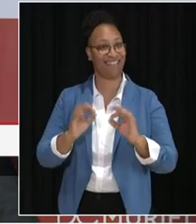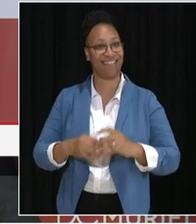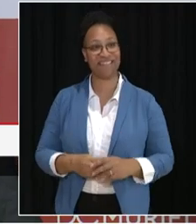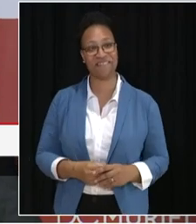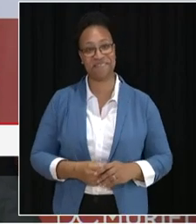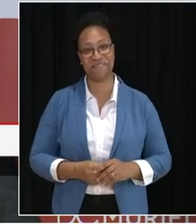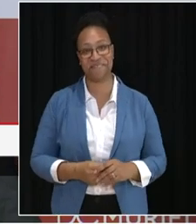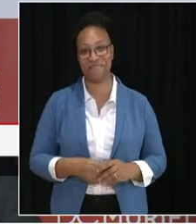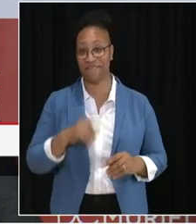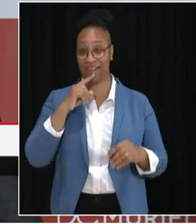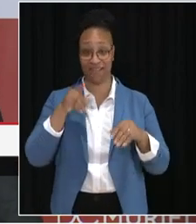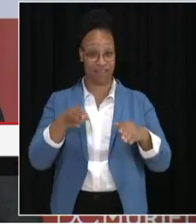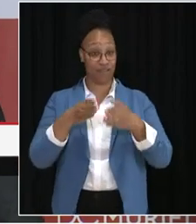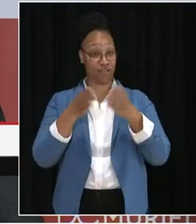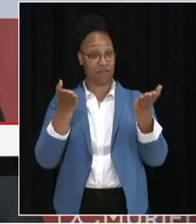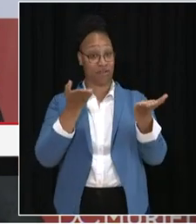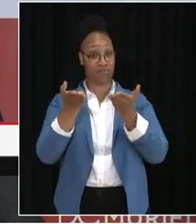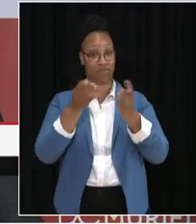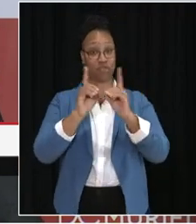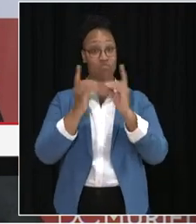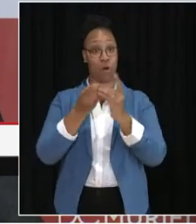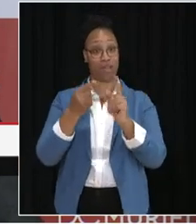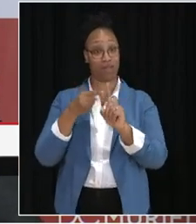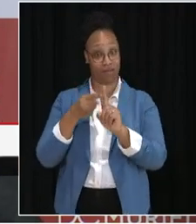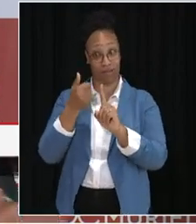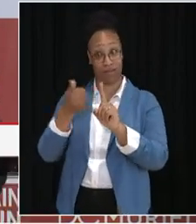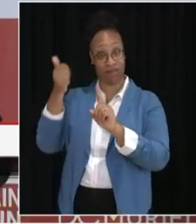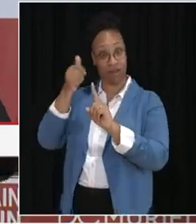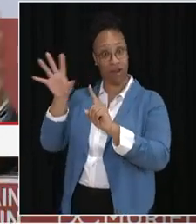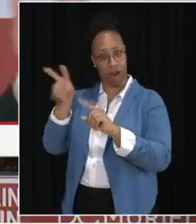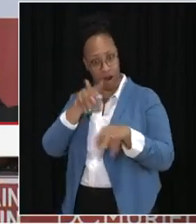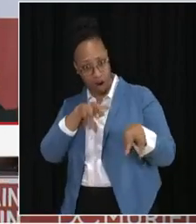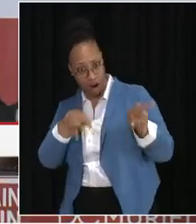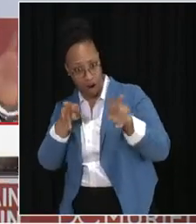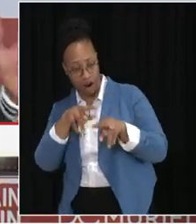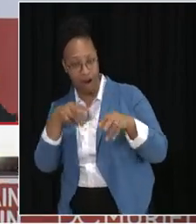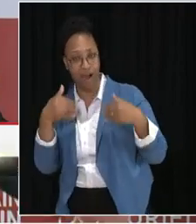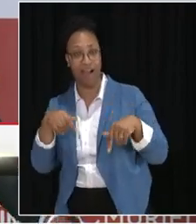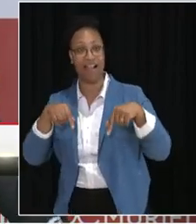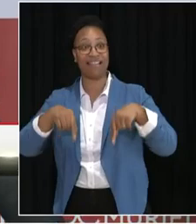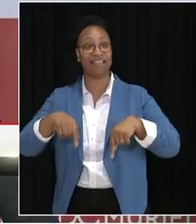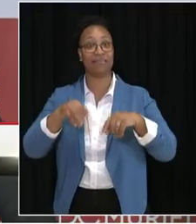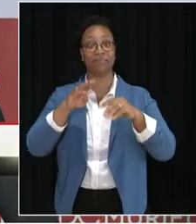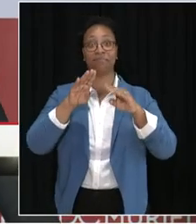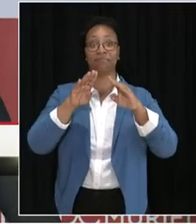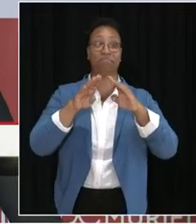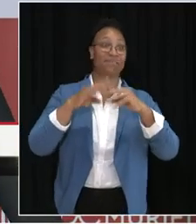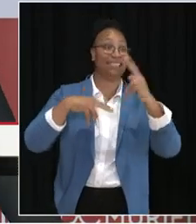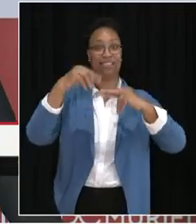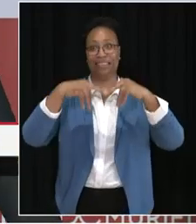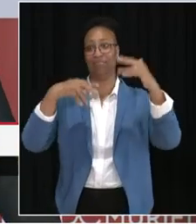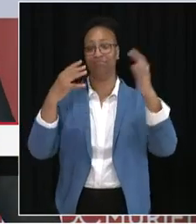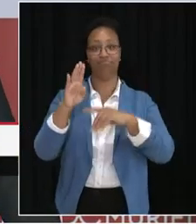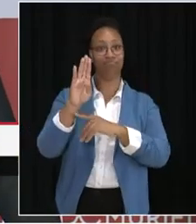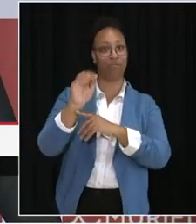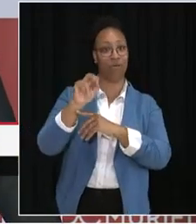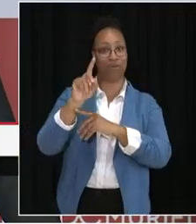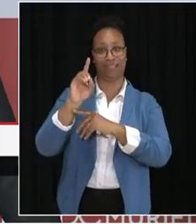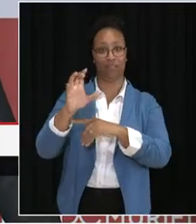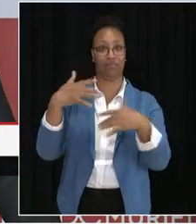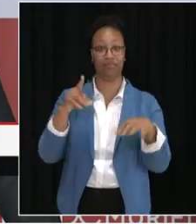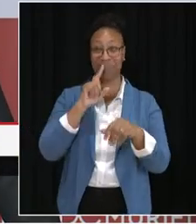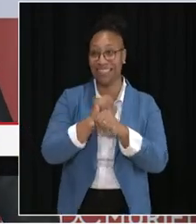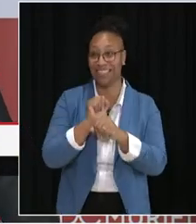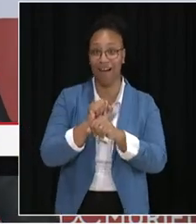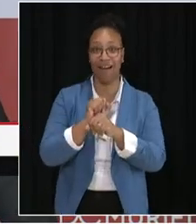awe that when we come to a building and it's open and it's ready for ribbon cutting day, what it looked like when it